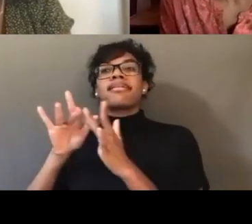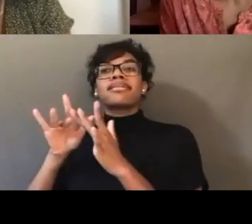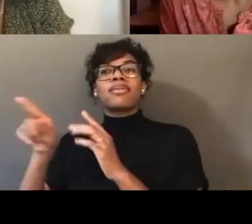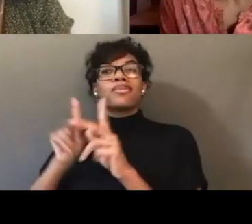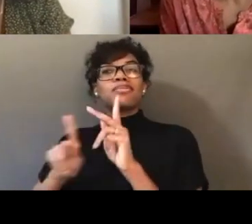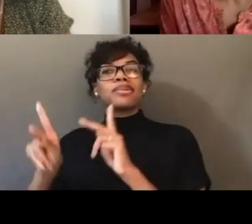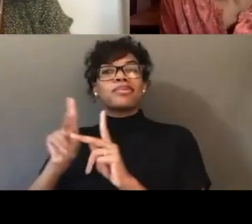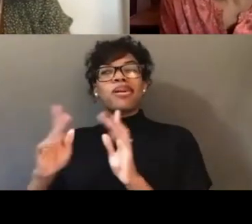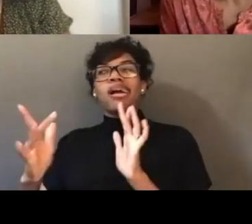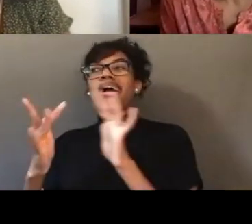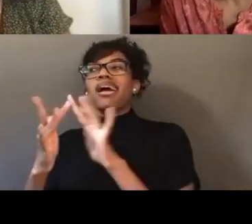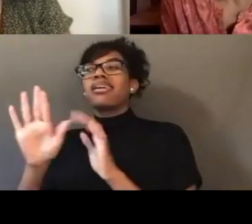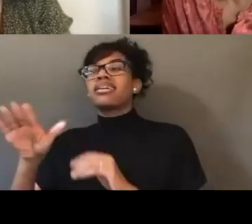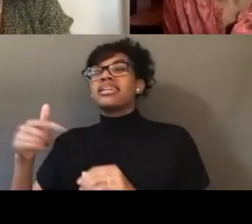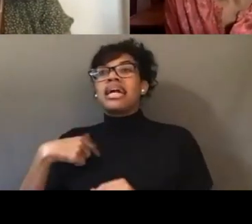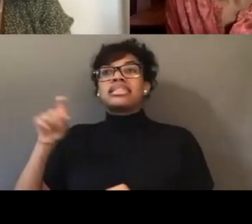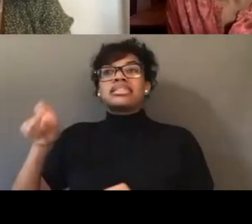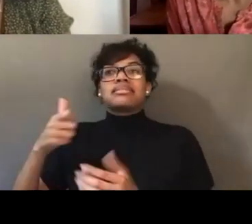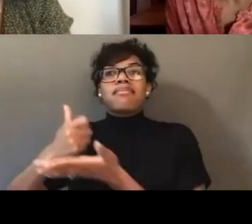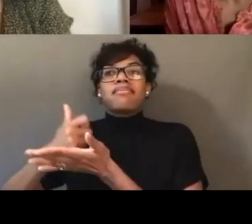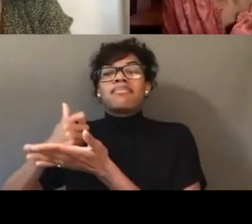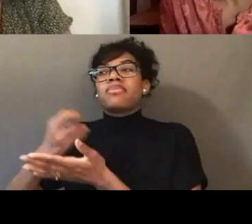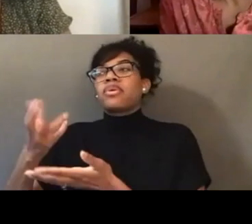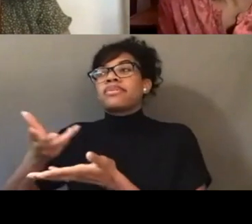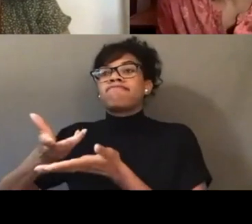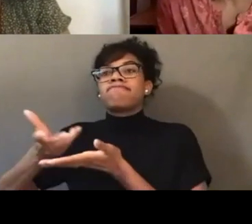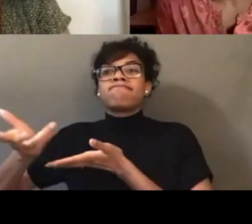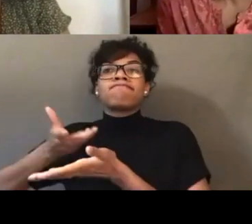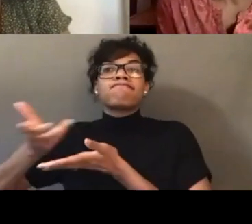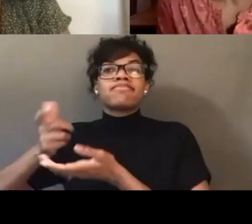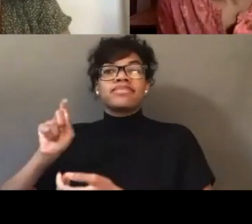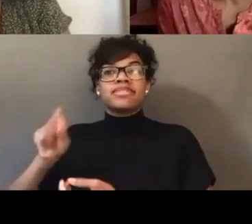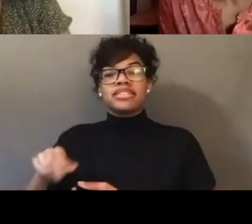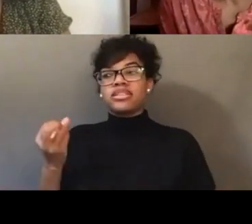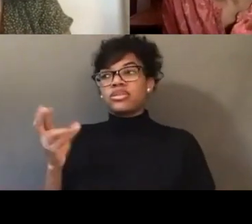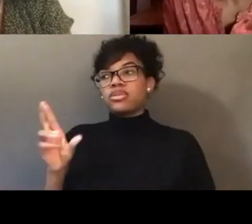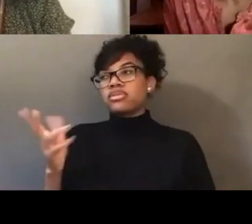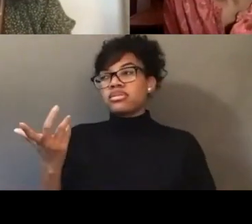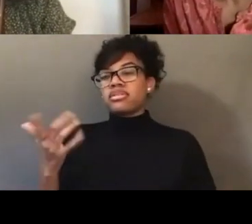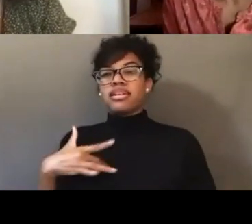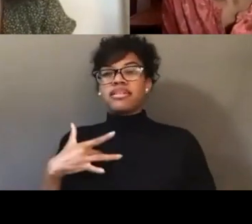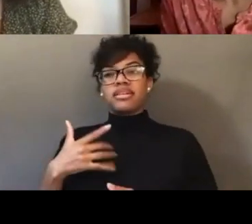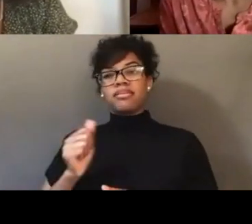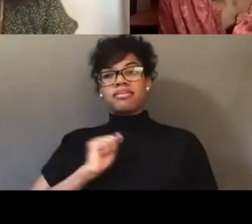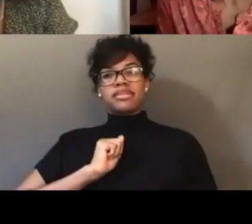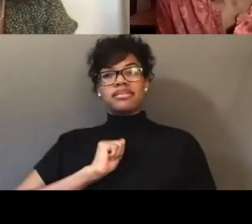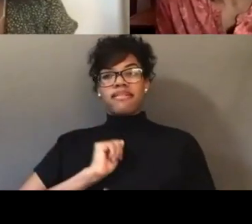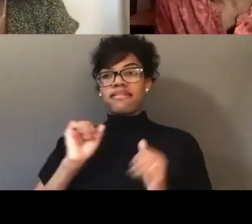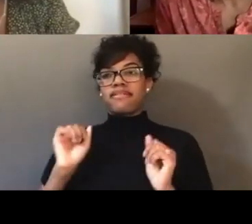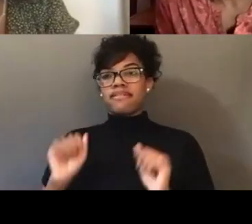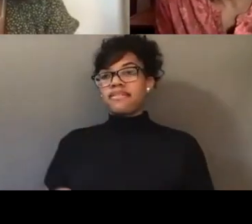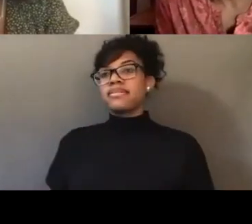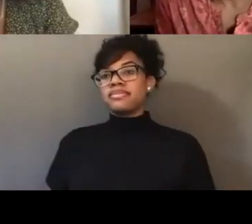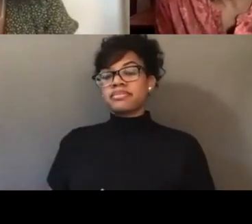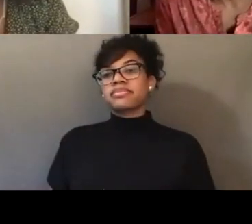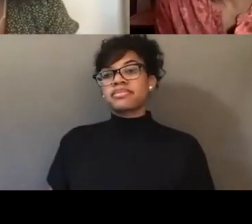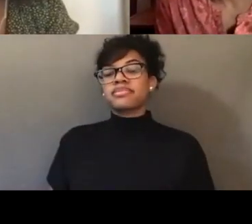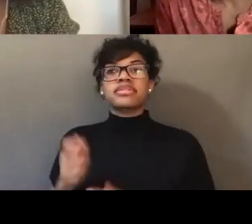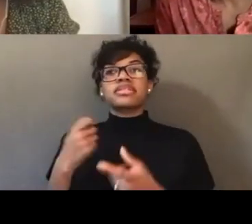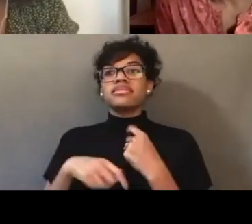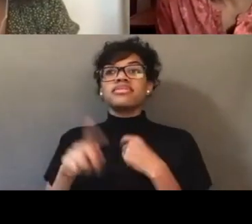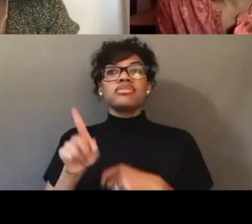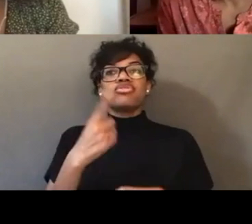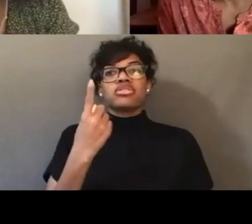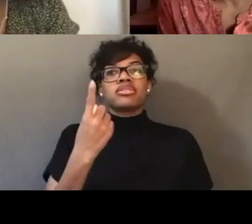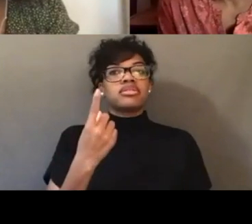know, and have a real conversation and be myself besides the person who I am when I'm with the 25